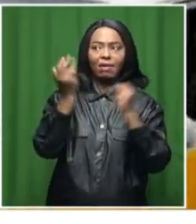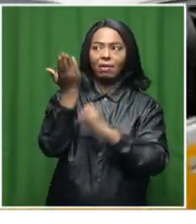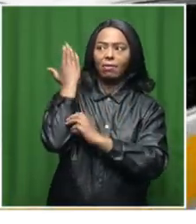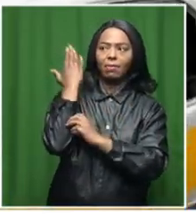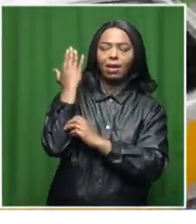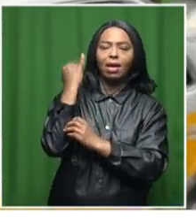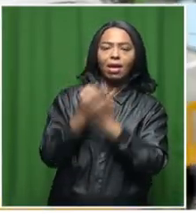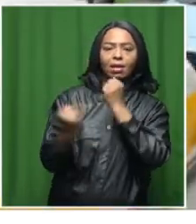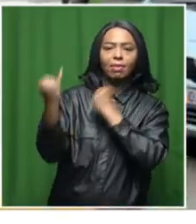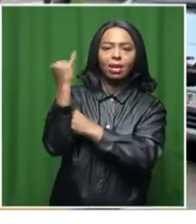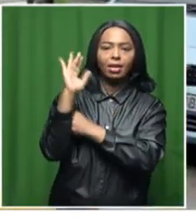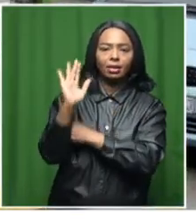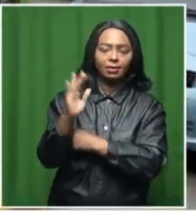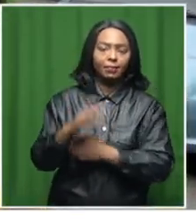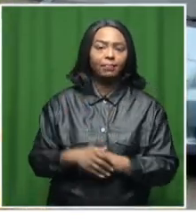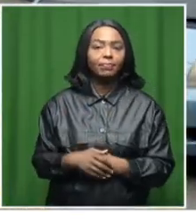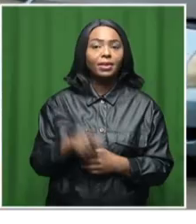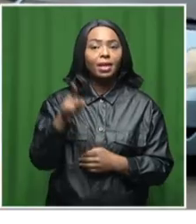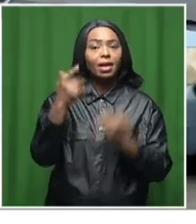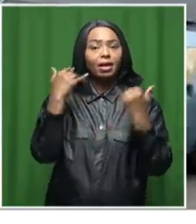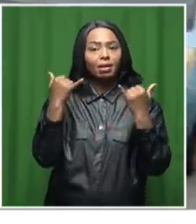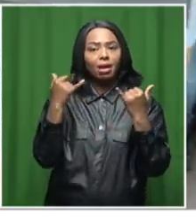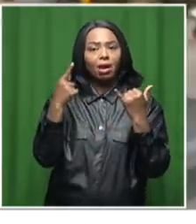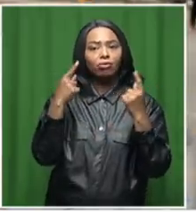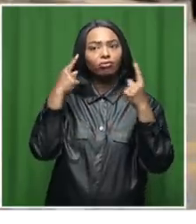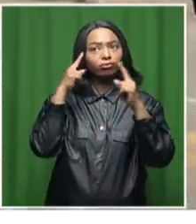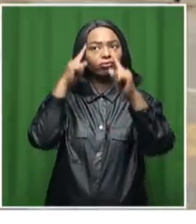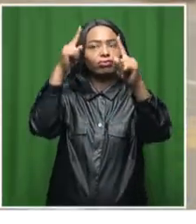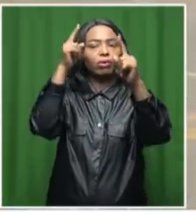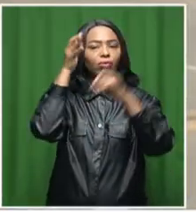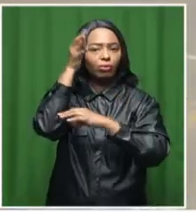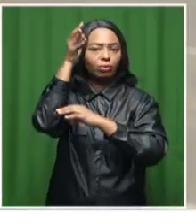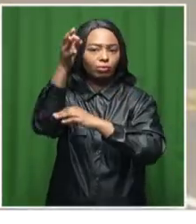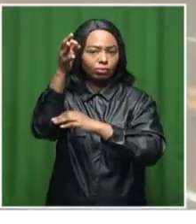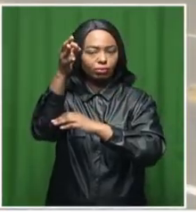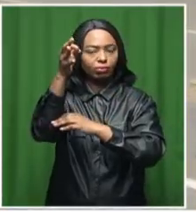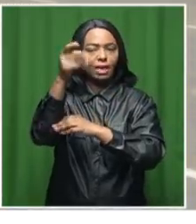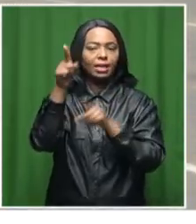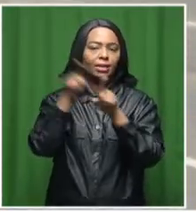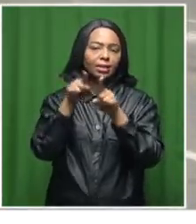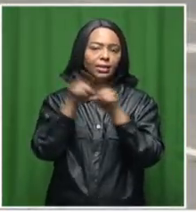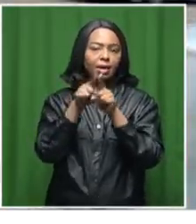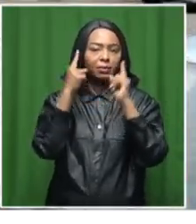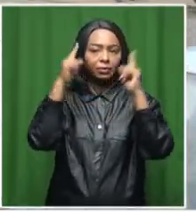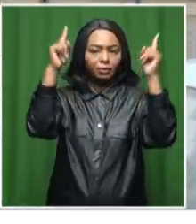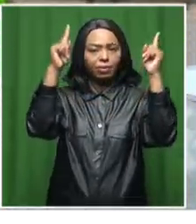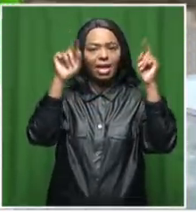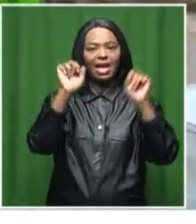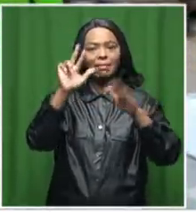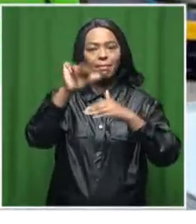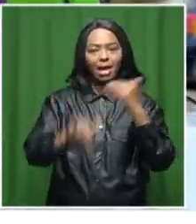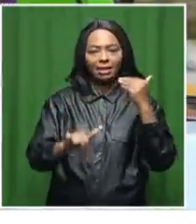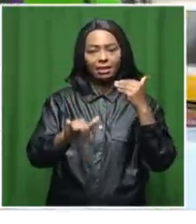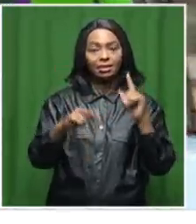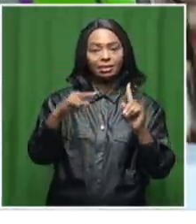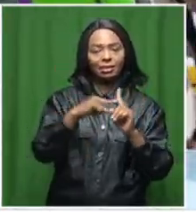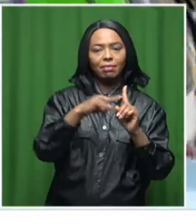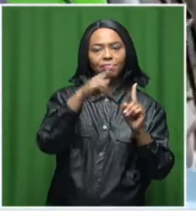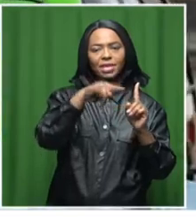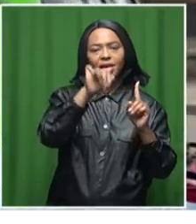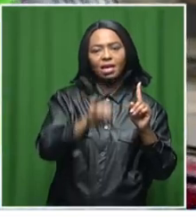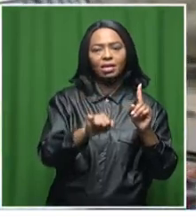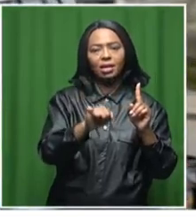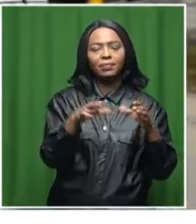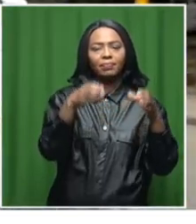independence, Revolution for Prosperity, a political party born hardly 8 months, has ascended to